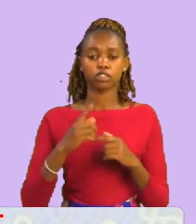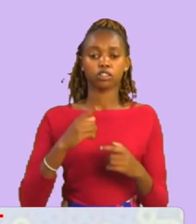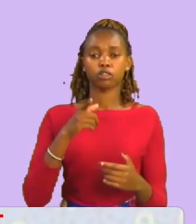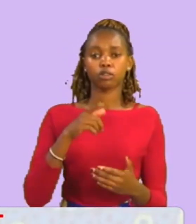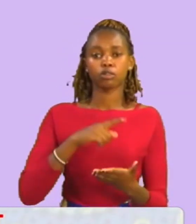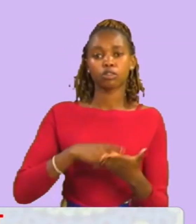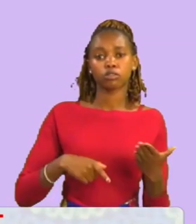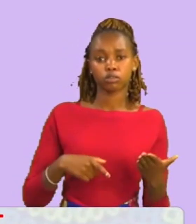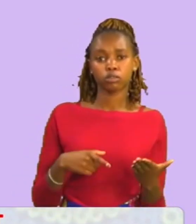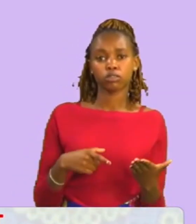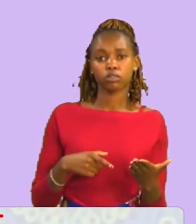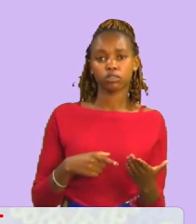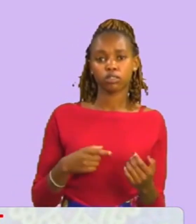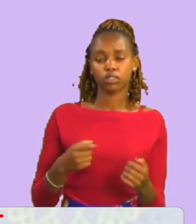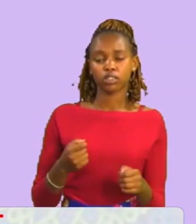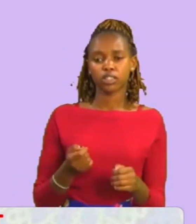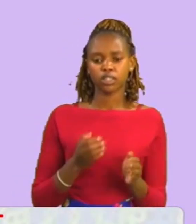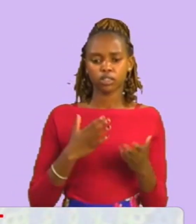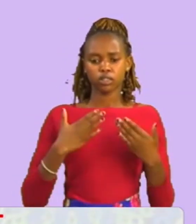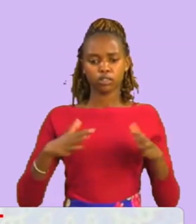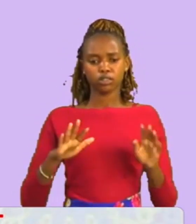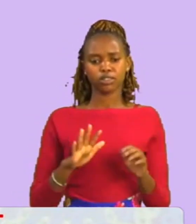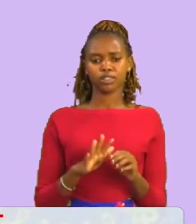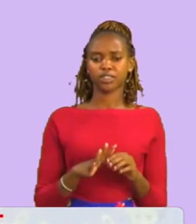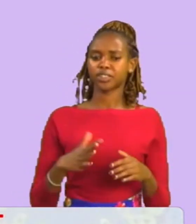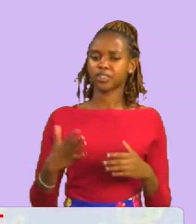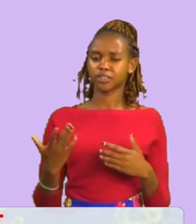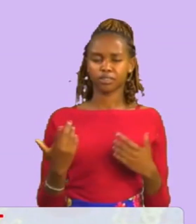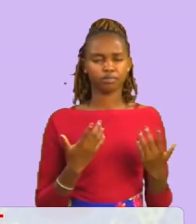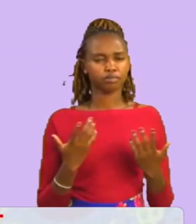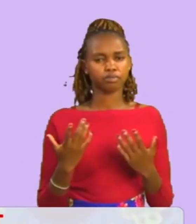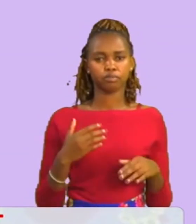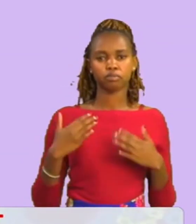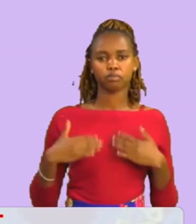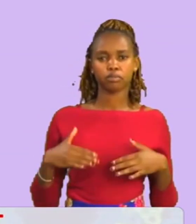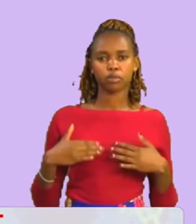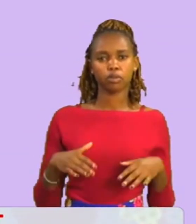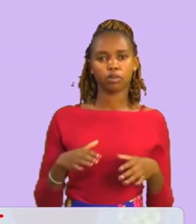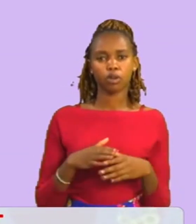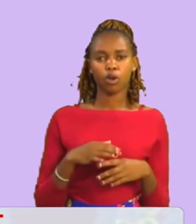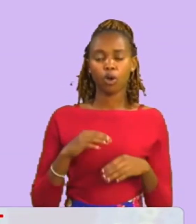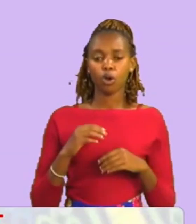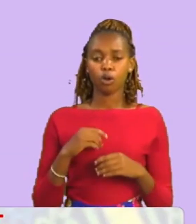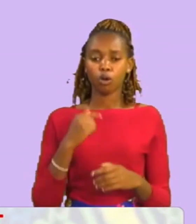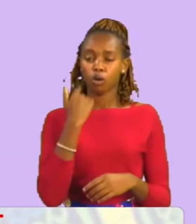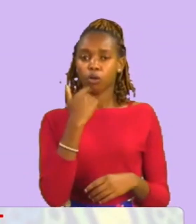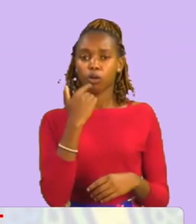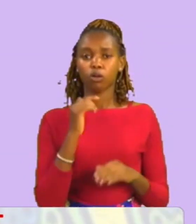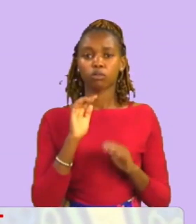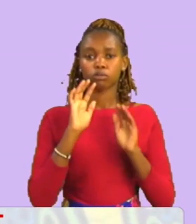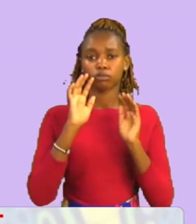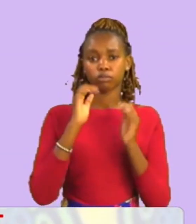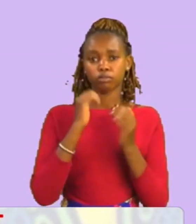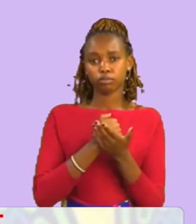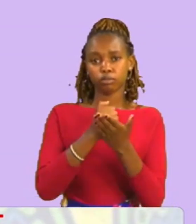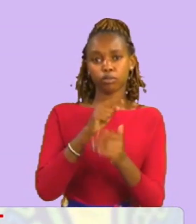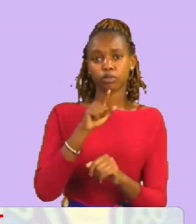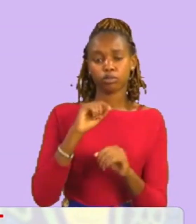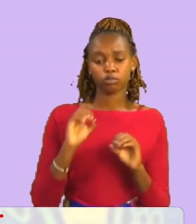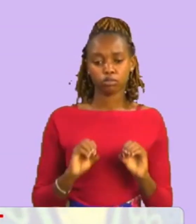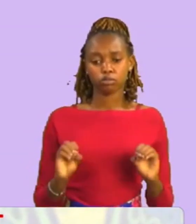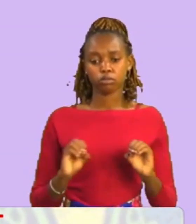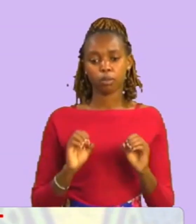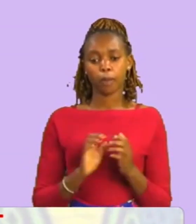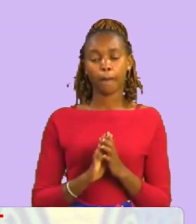achana baby girl, achana huyo baby boy. Wale wakuambia ni aje anakutumia ama mnatumiana ama msaidiani. People who